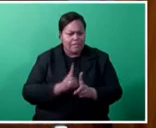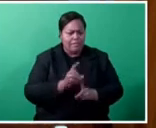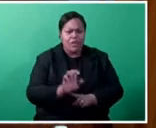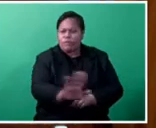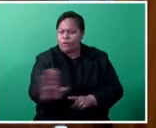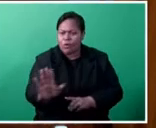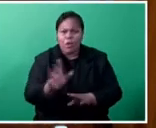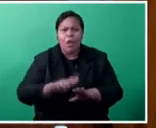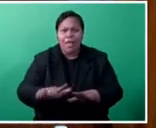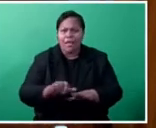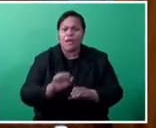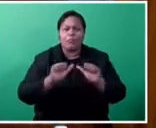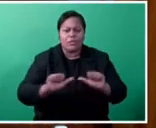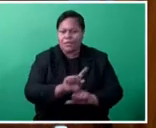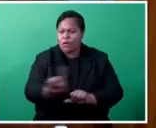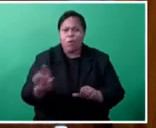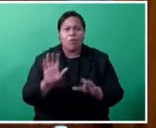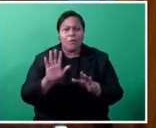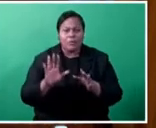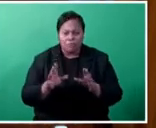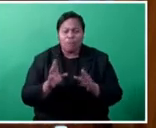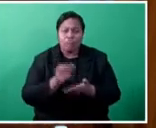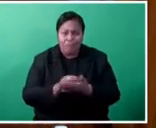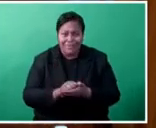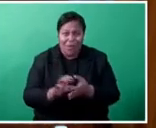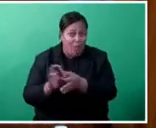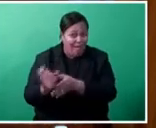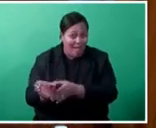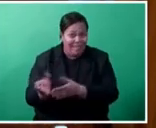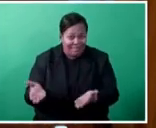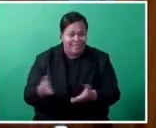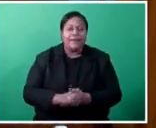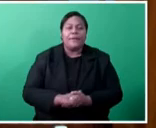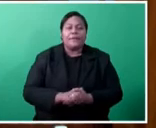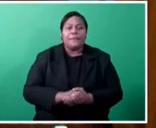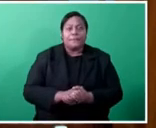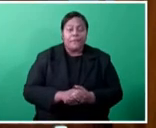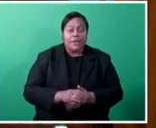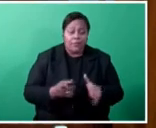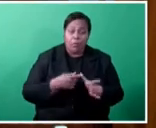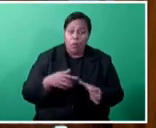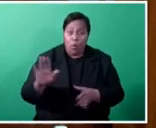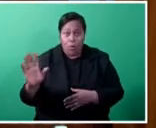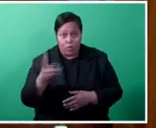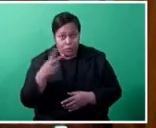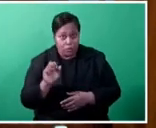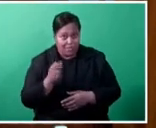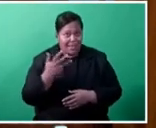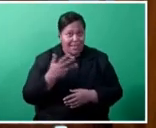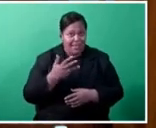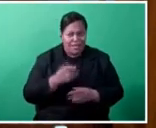of investors' rights for setting up business on the land. Honourable Speaker, in August 2019, Honourable